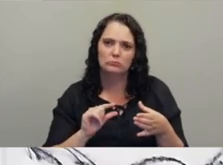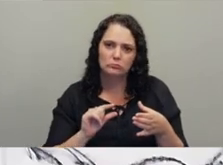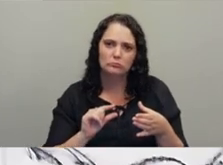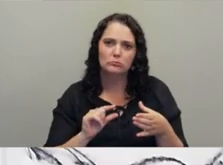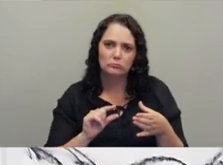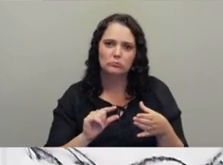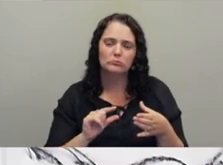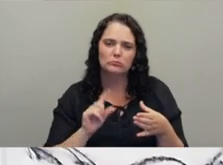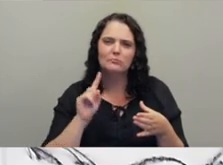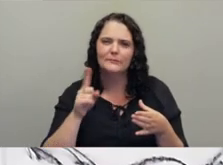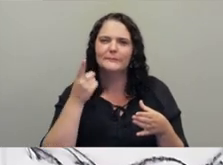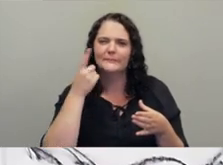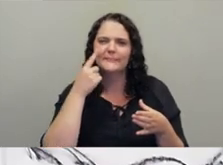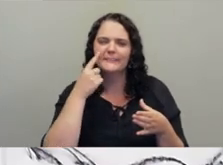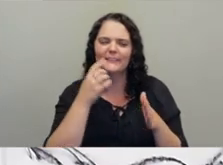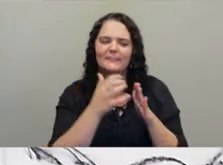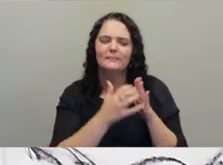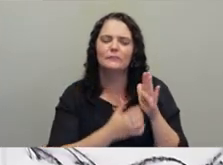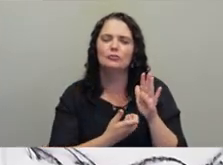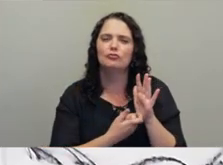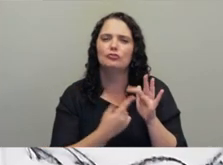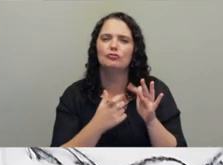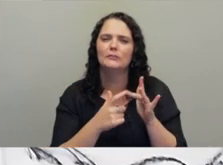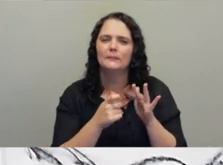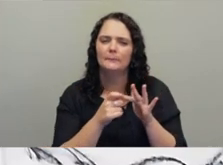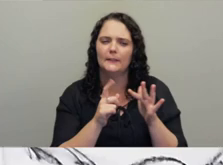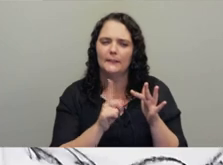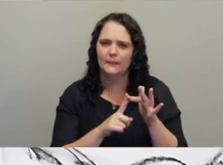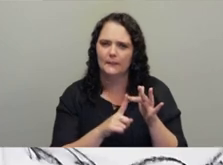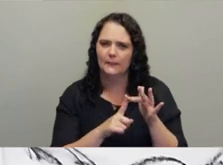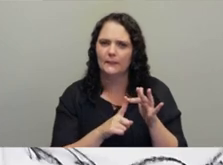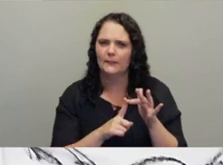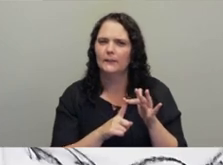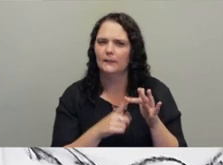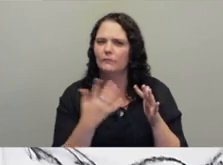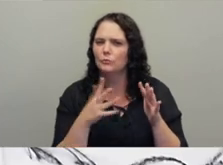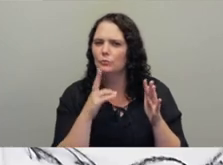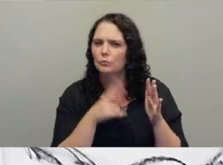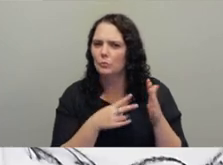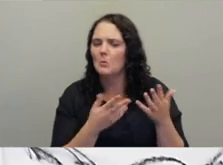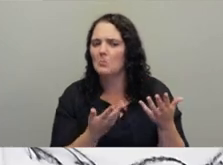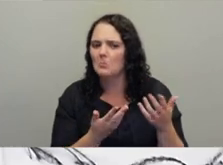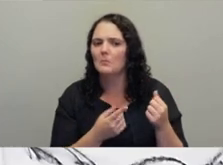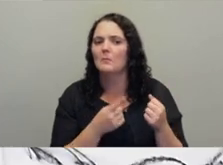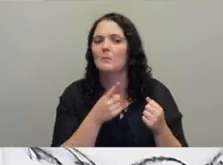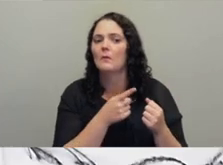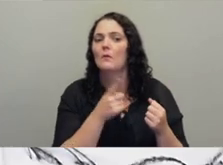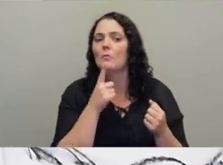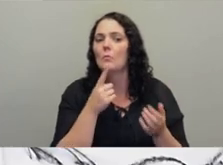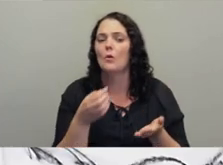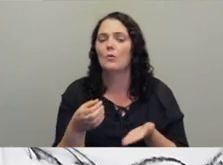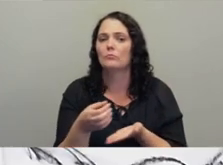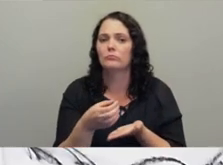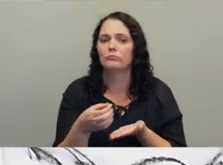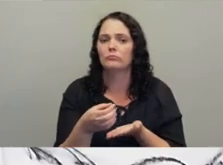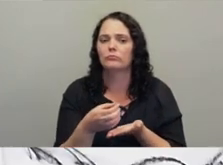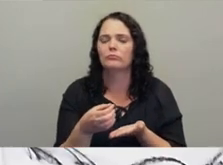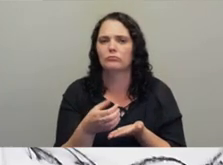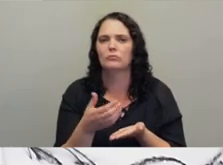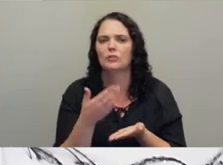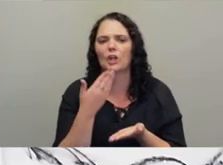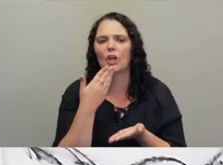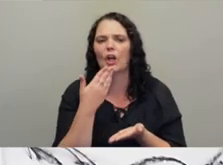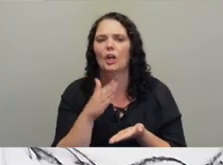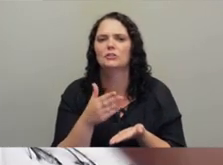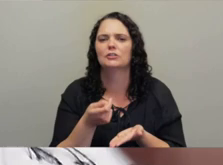I put online for y'all. What I would do with that now is I'd pour that into a little saucepan and I would just put it on the burner and I would cook